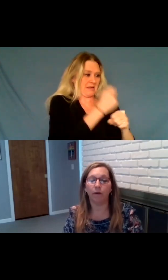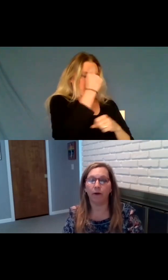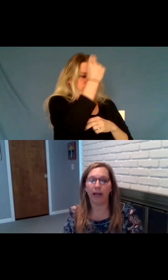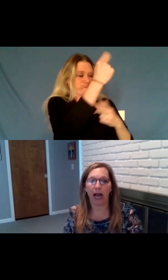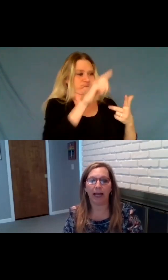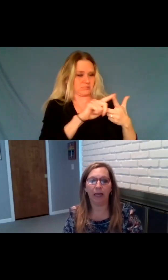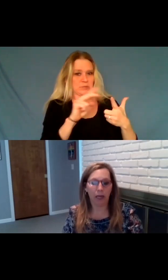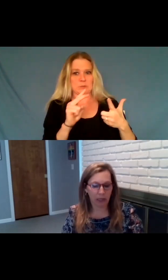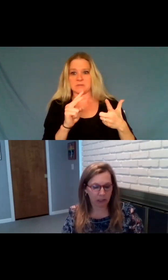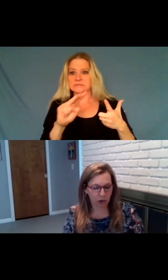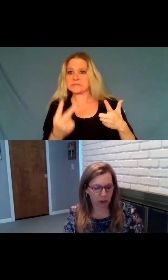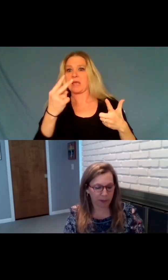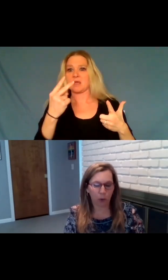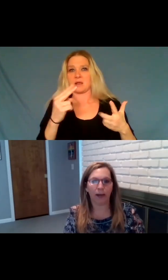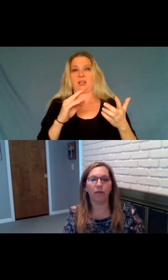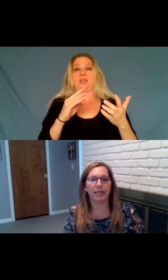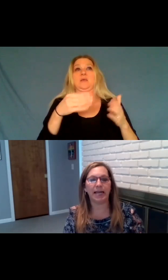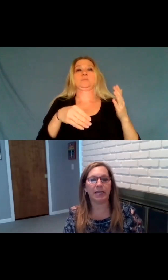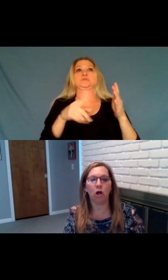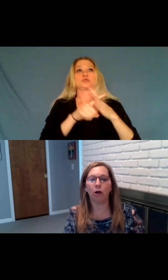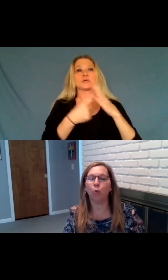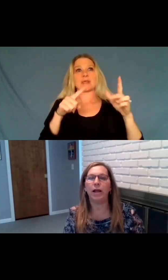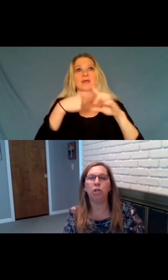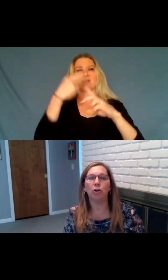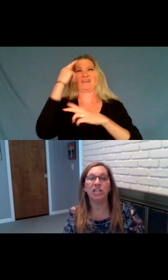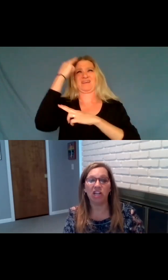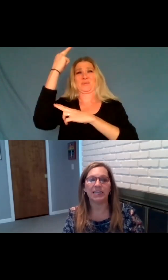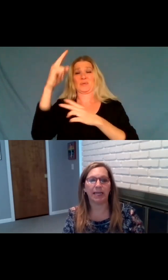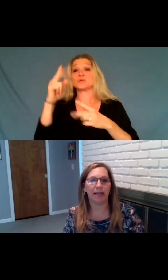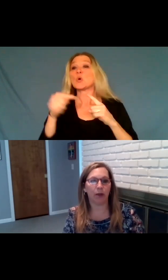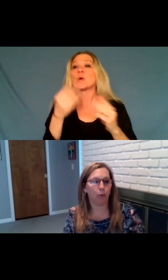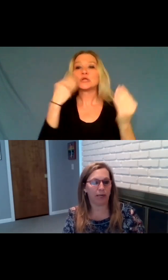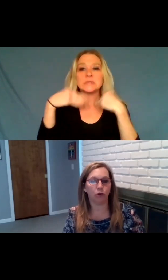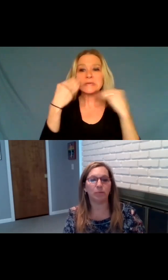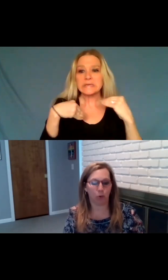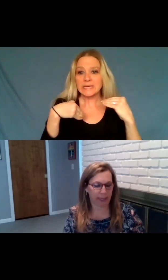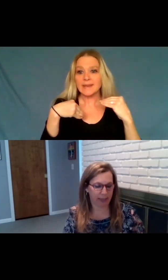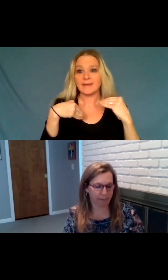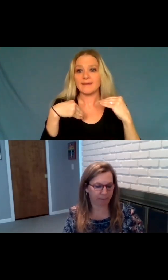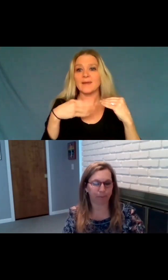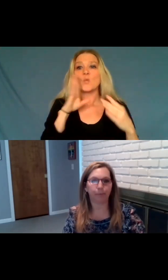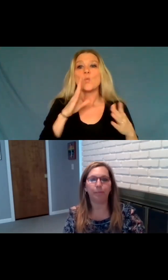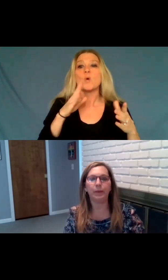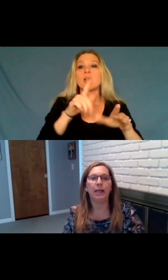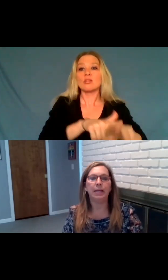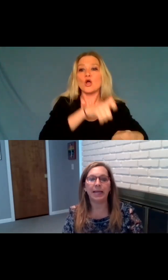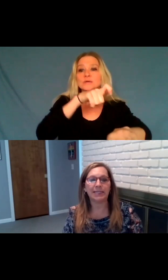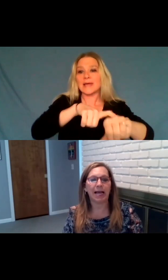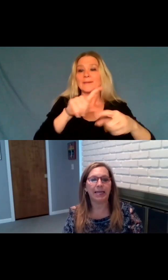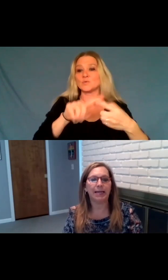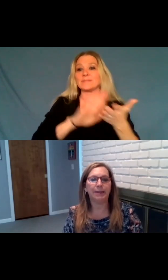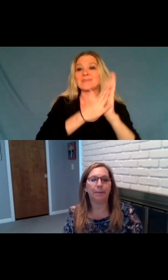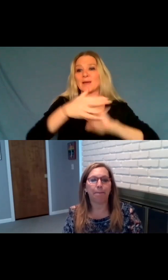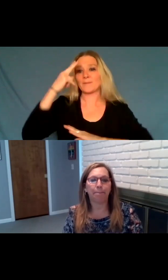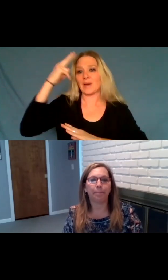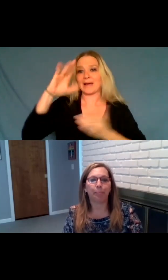they are very, very high. So just be aware that it takes longer when you're ingesting it than when you're smoking it. Next